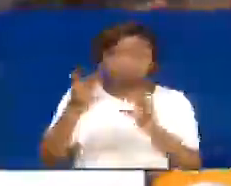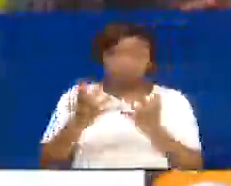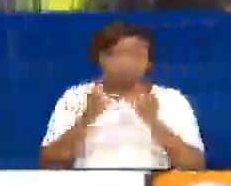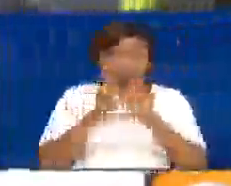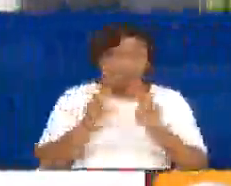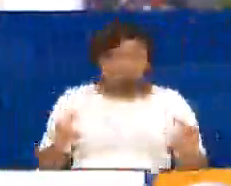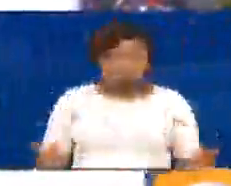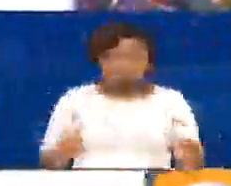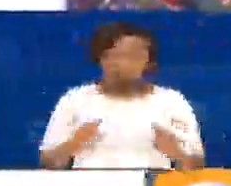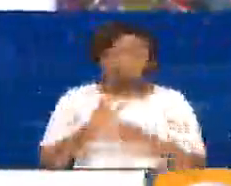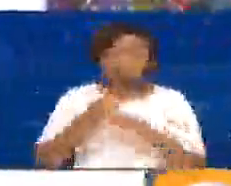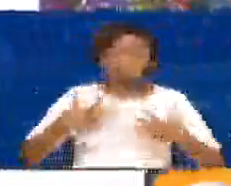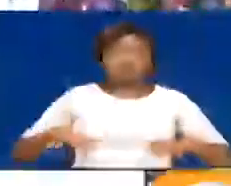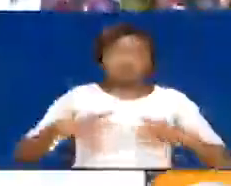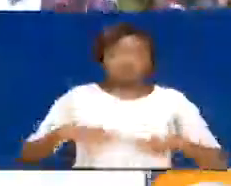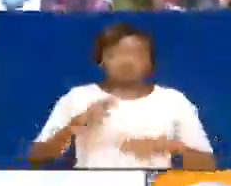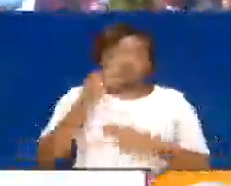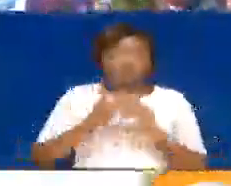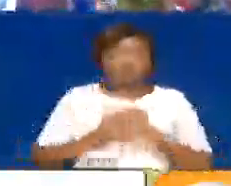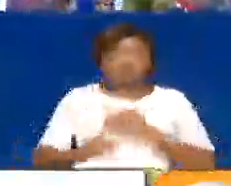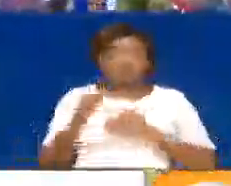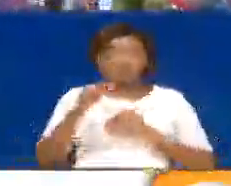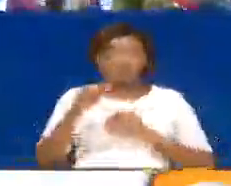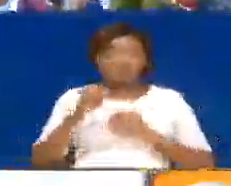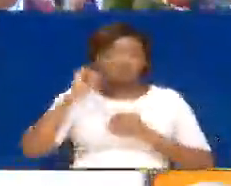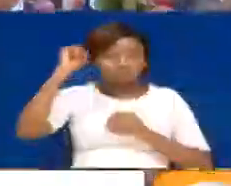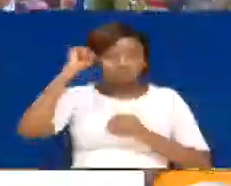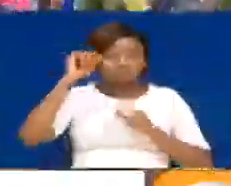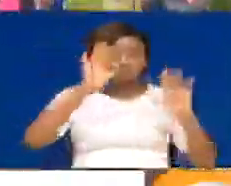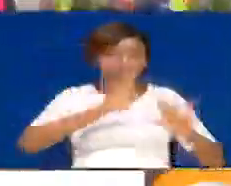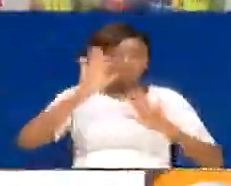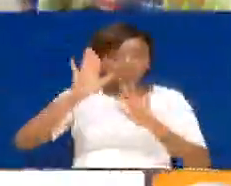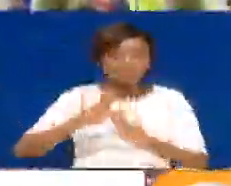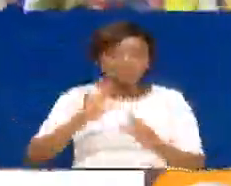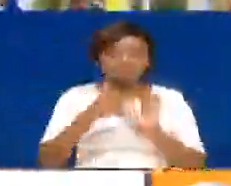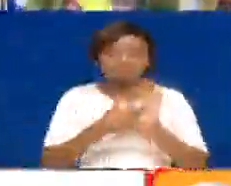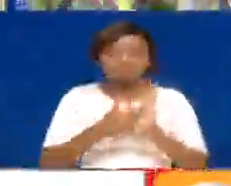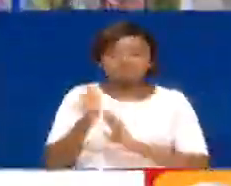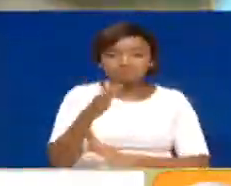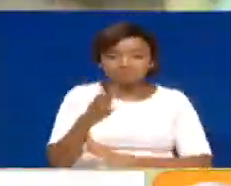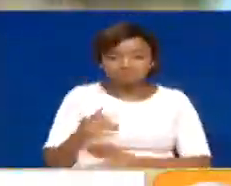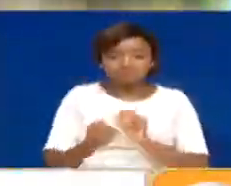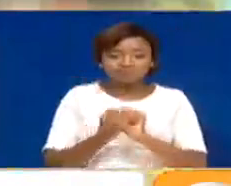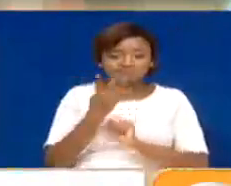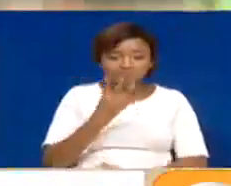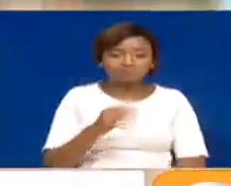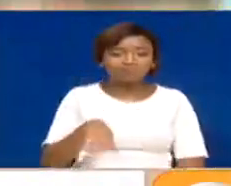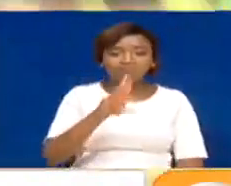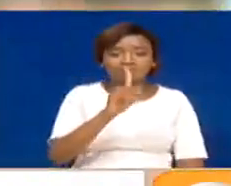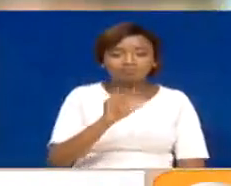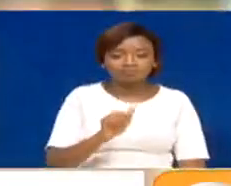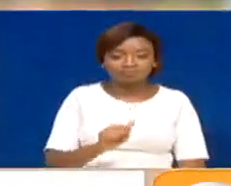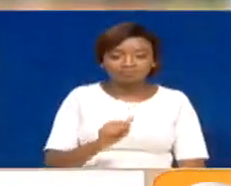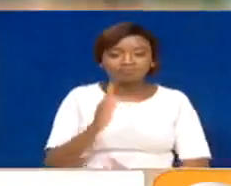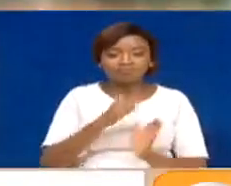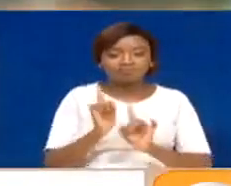harmony from the residents of the county amid heightened political campaigns ahead of UDA party primaries slated for this